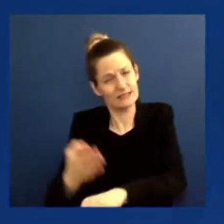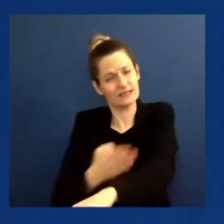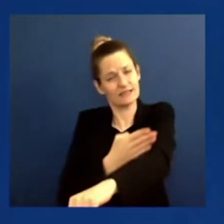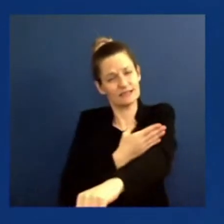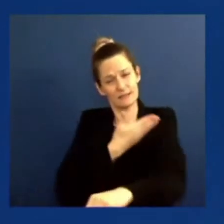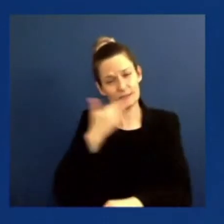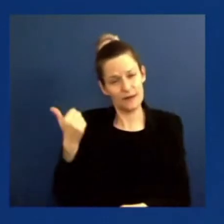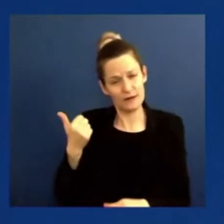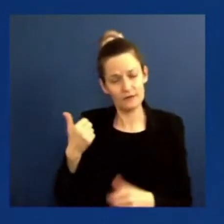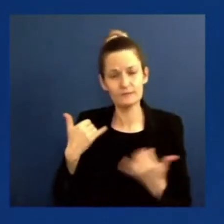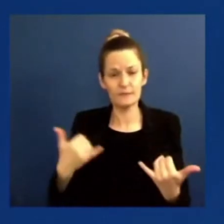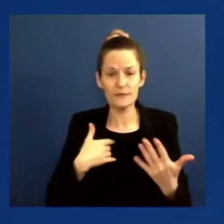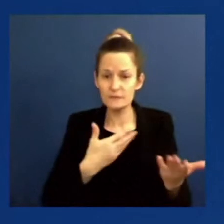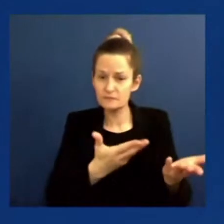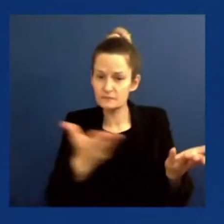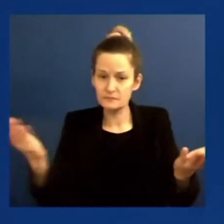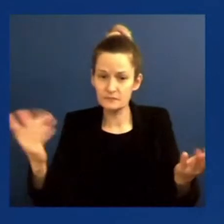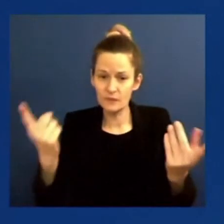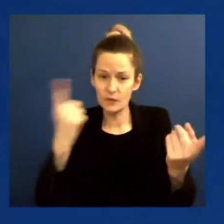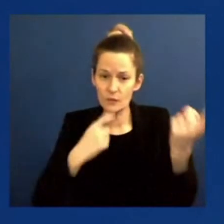questions. Over to you, Kevin.